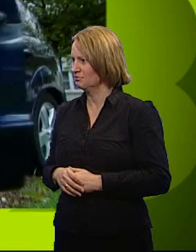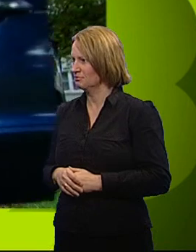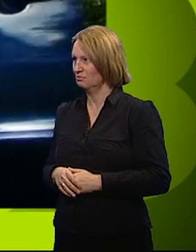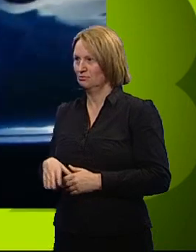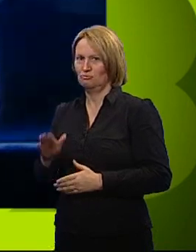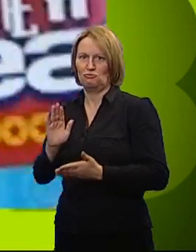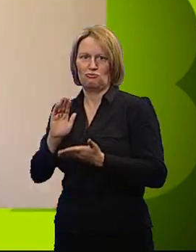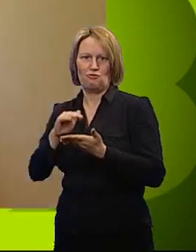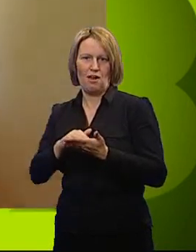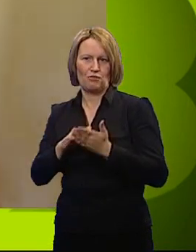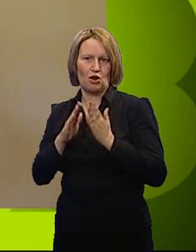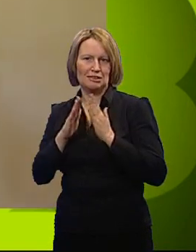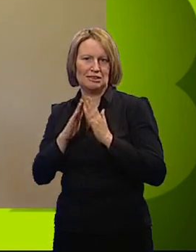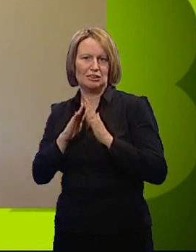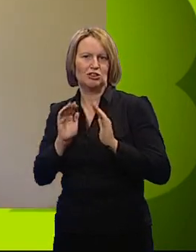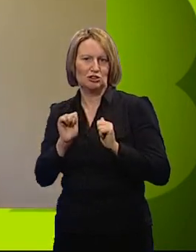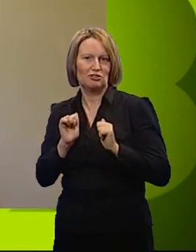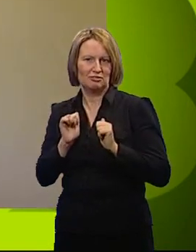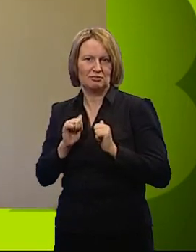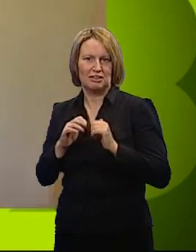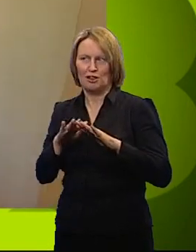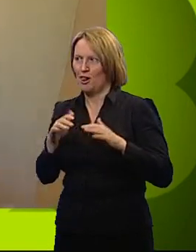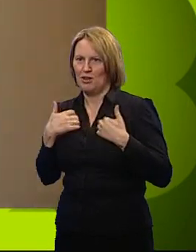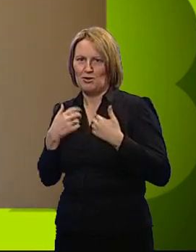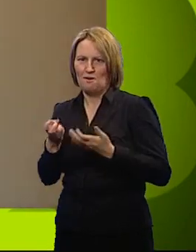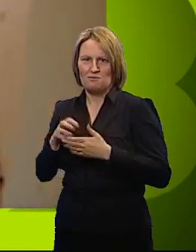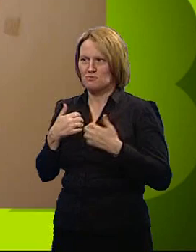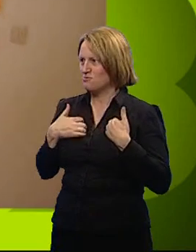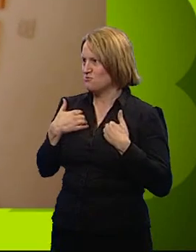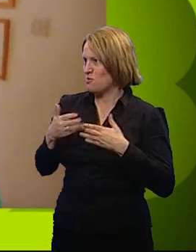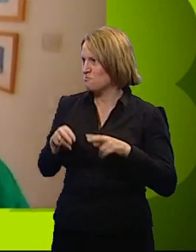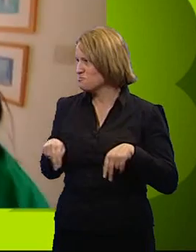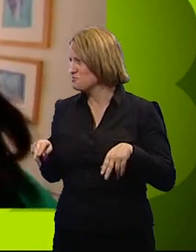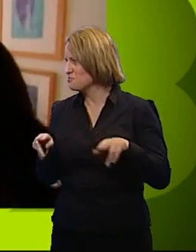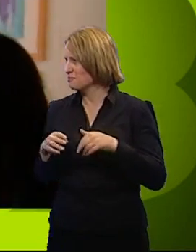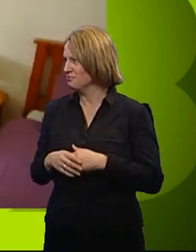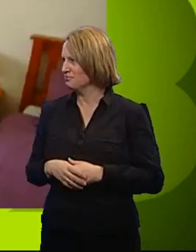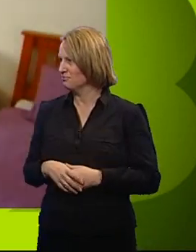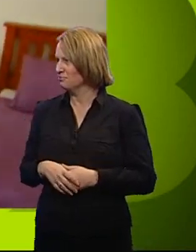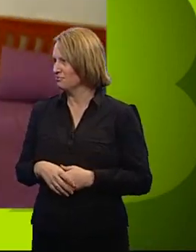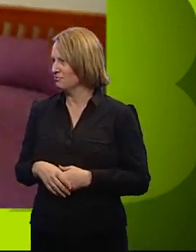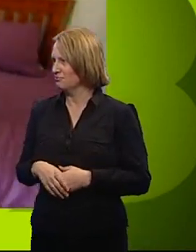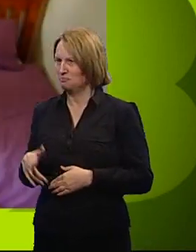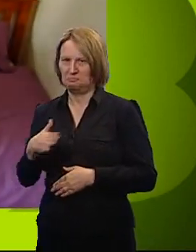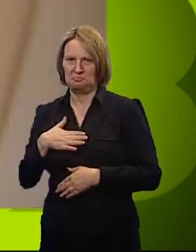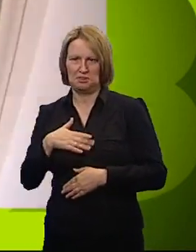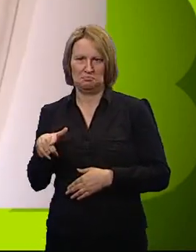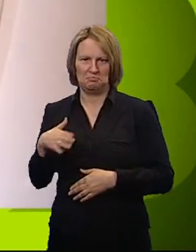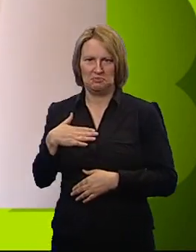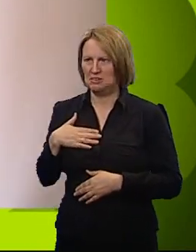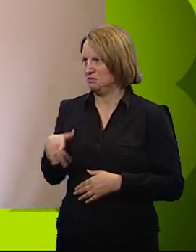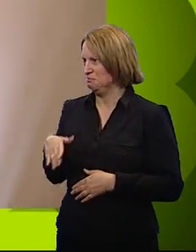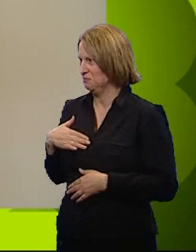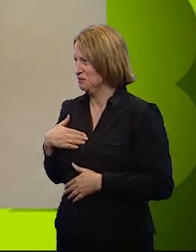The family finally arrive at their coastal cottage, and the girls are eager to pick their rooms out. This is mine. This is